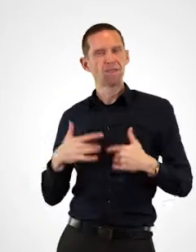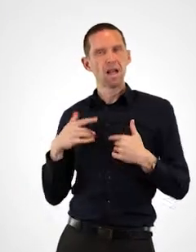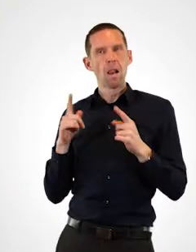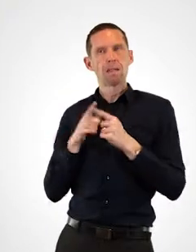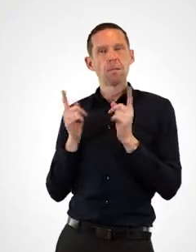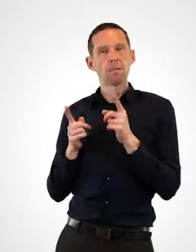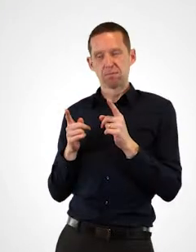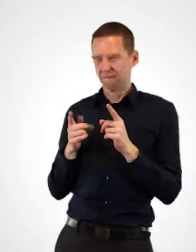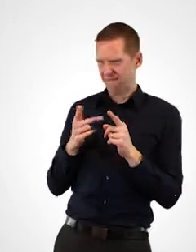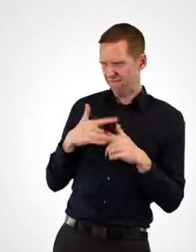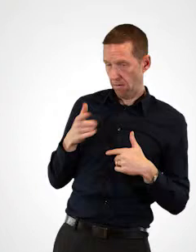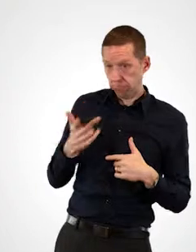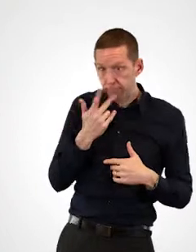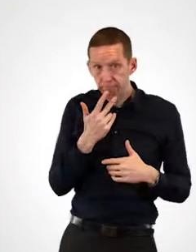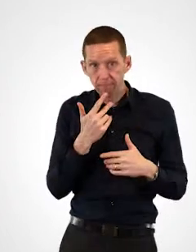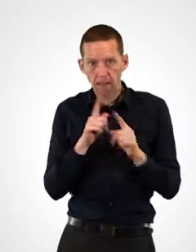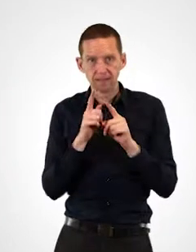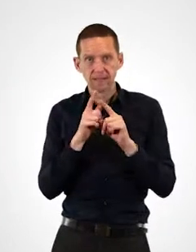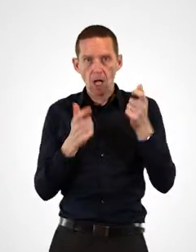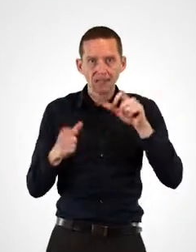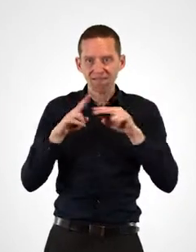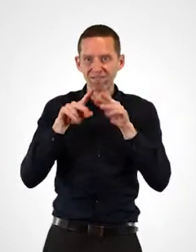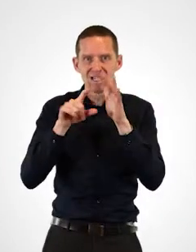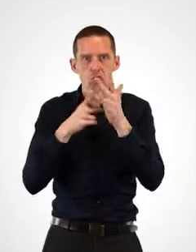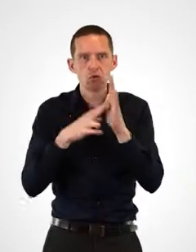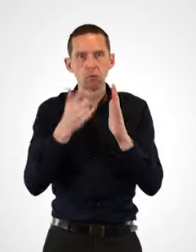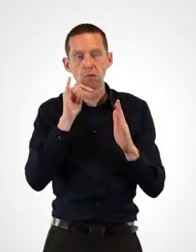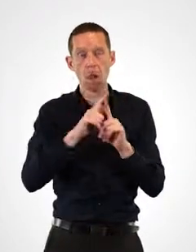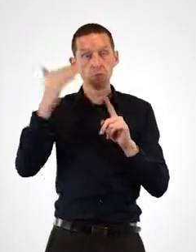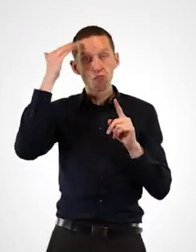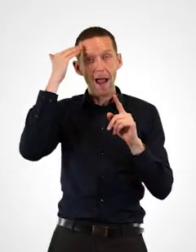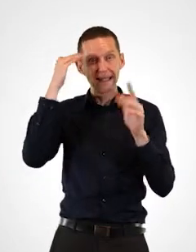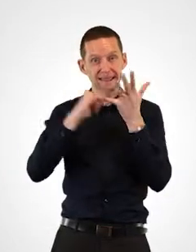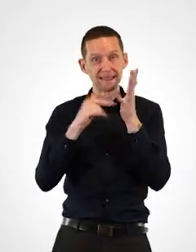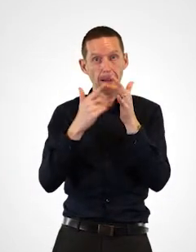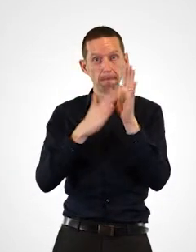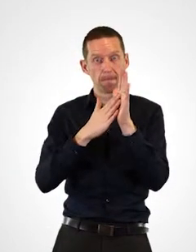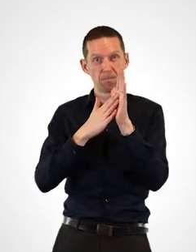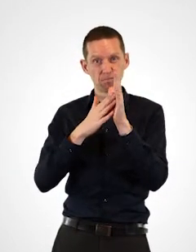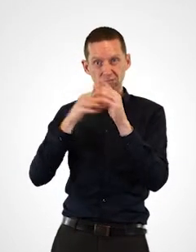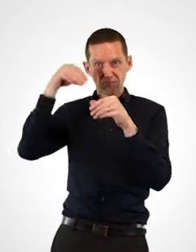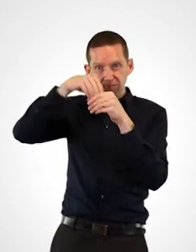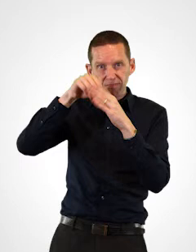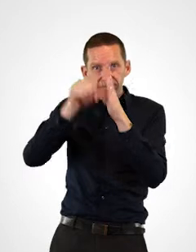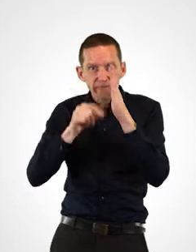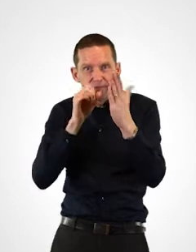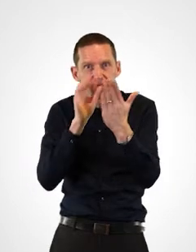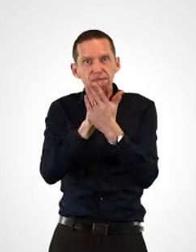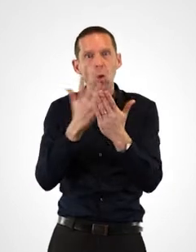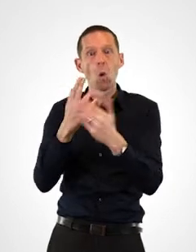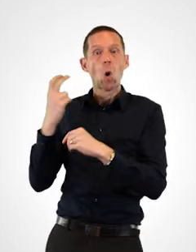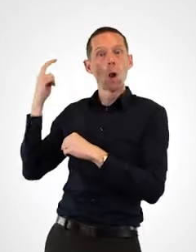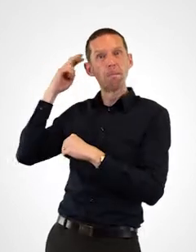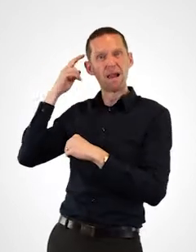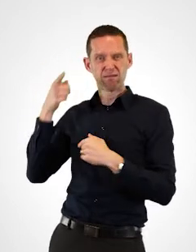like science fiction, some of the things that can happen. Brainstem implants. Cochlear implants now are just kind of